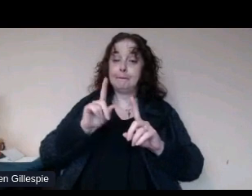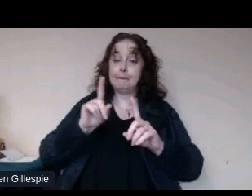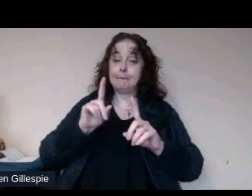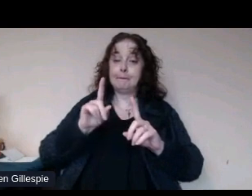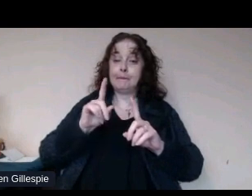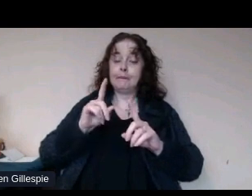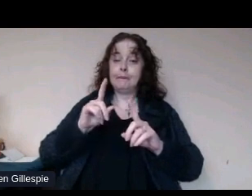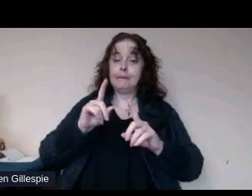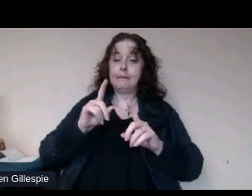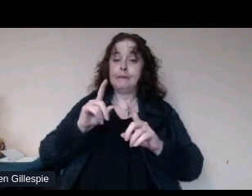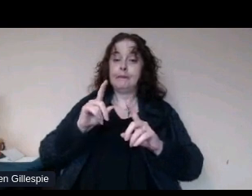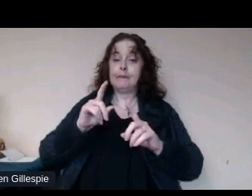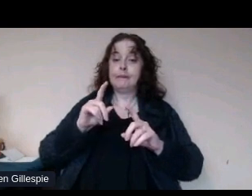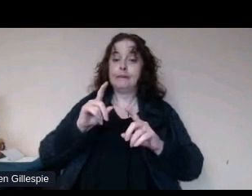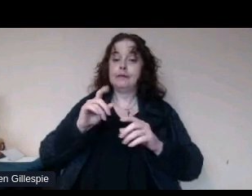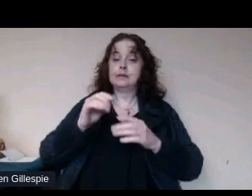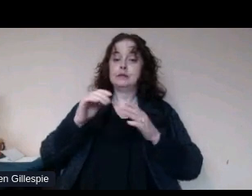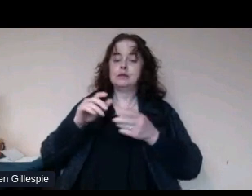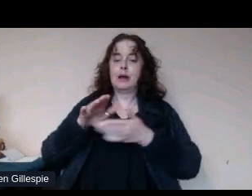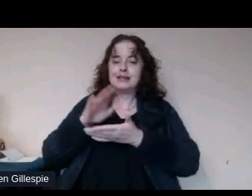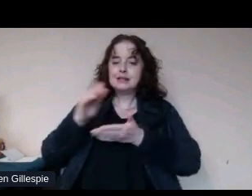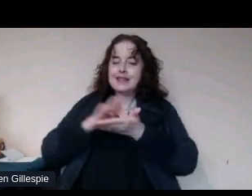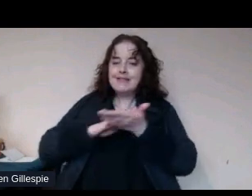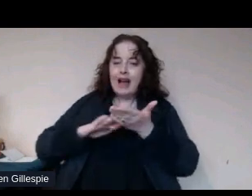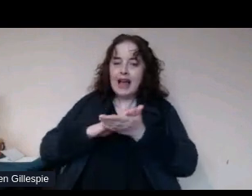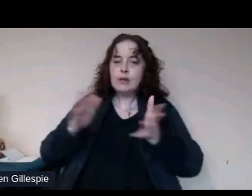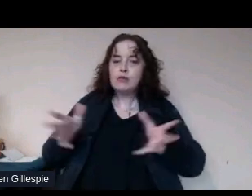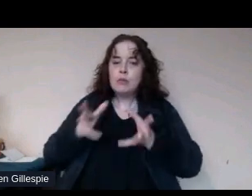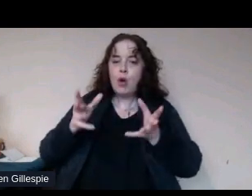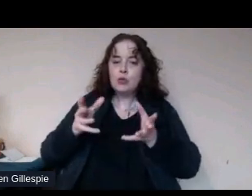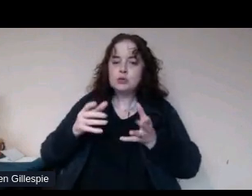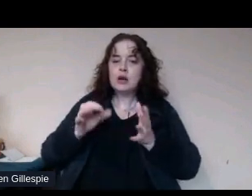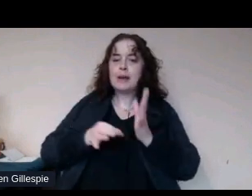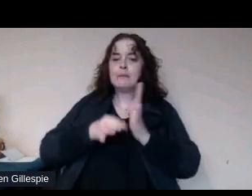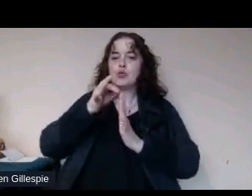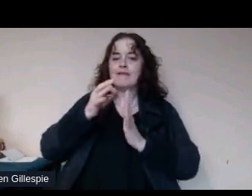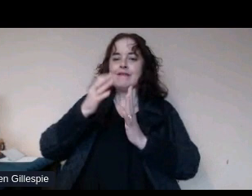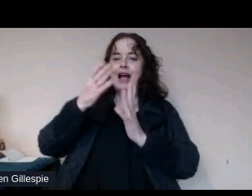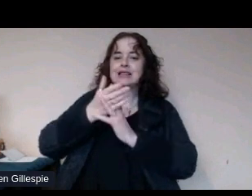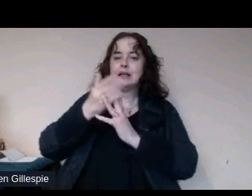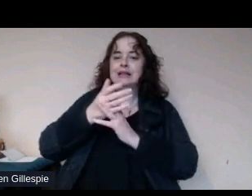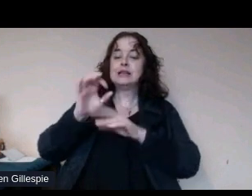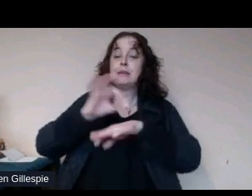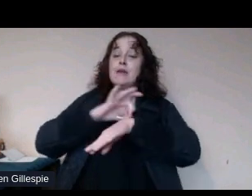promote, and improve the accessibility profession globally,